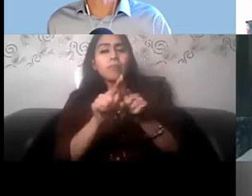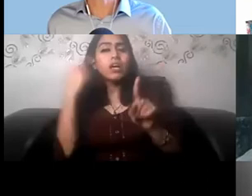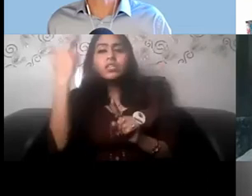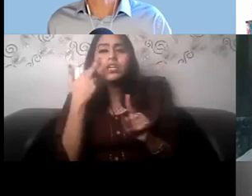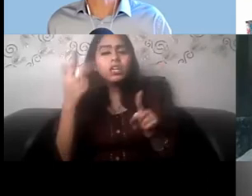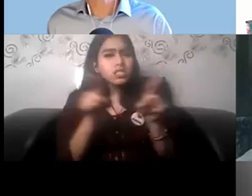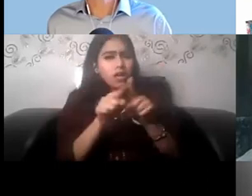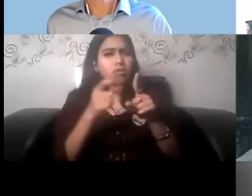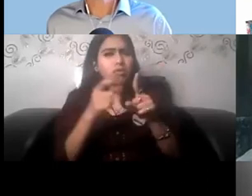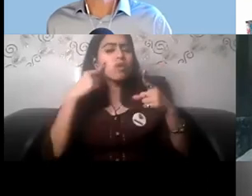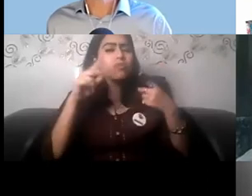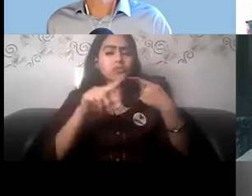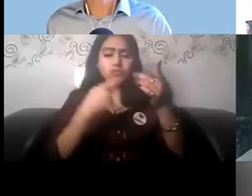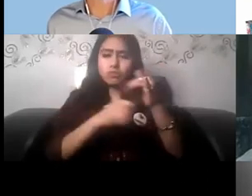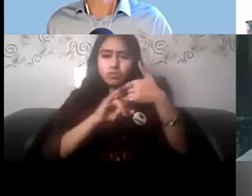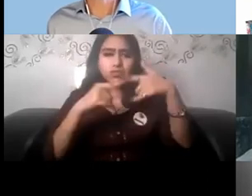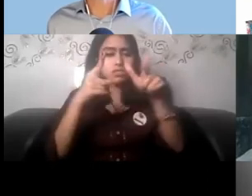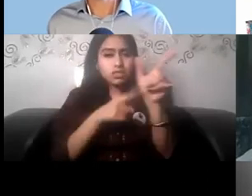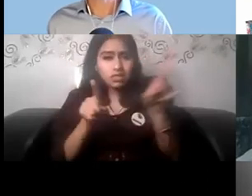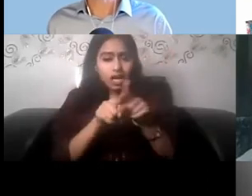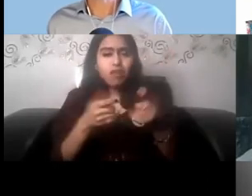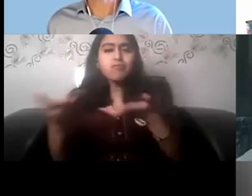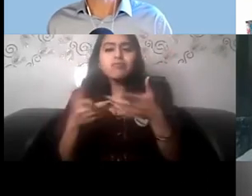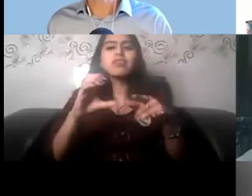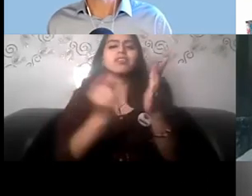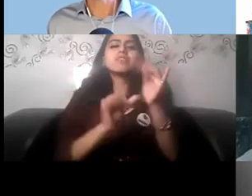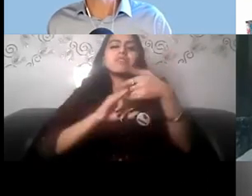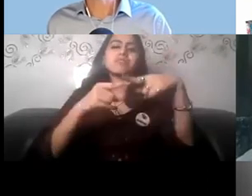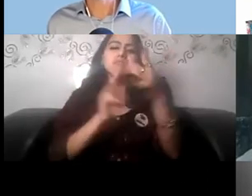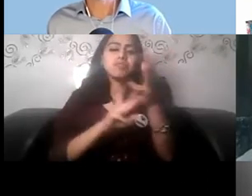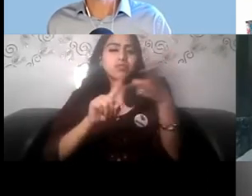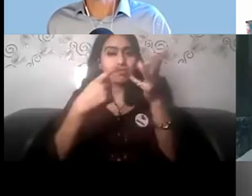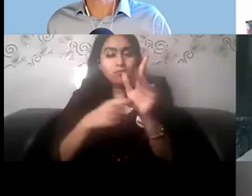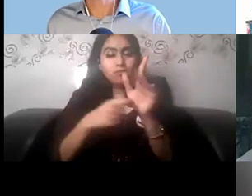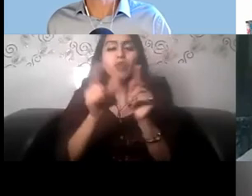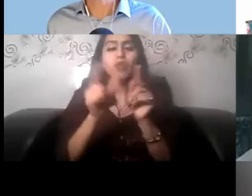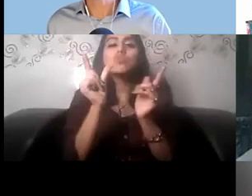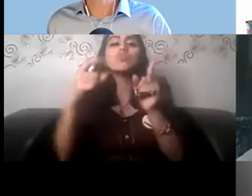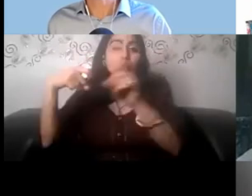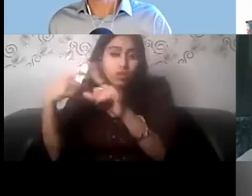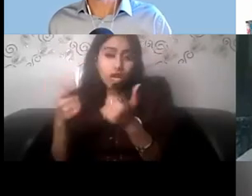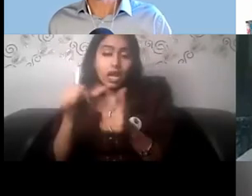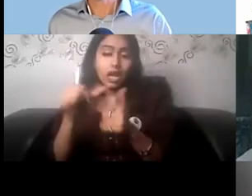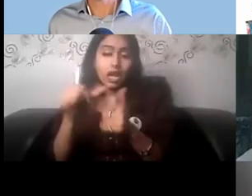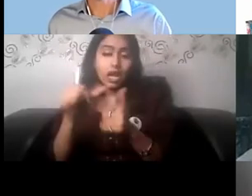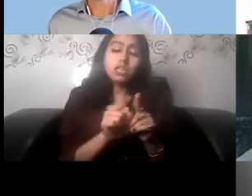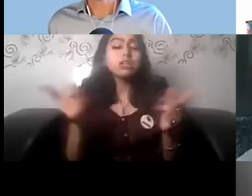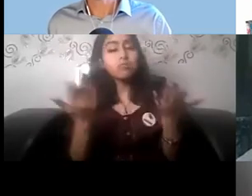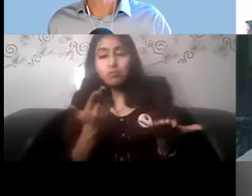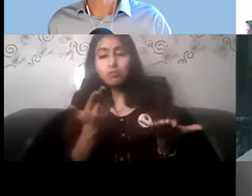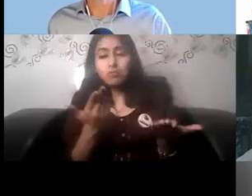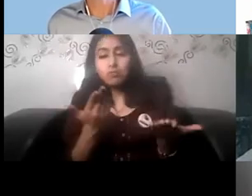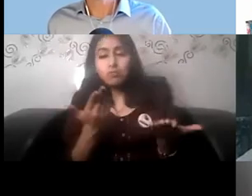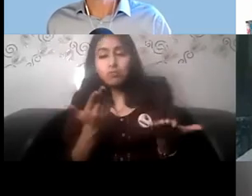for a diverse customer base, a diverse UK or India or wherever it might be